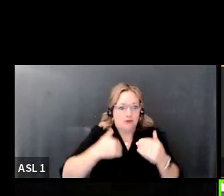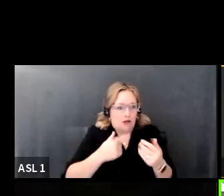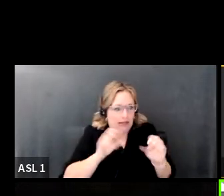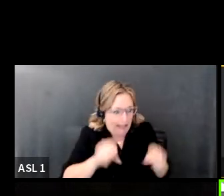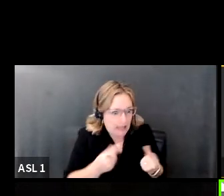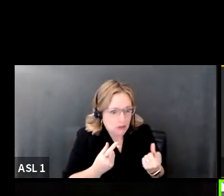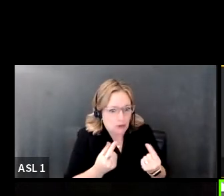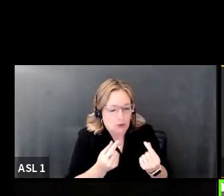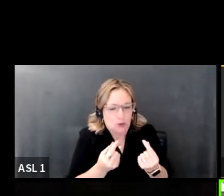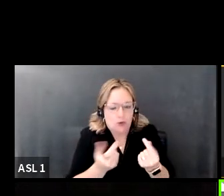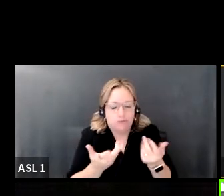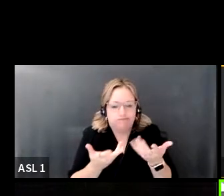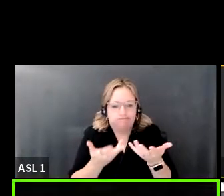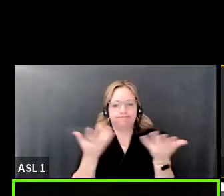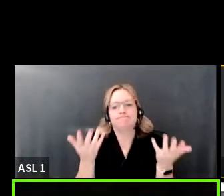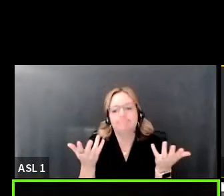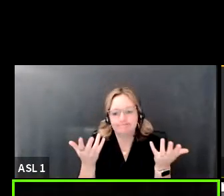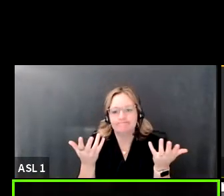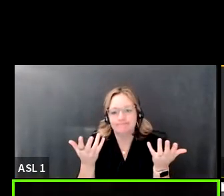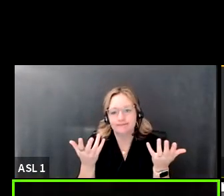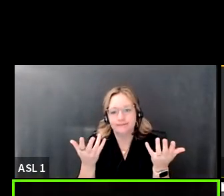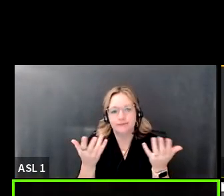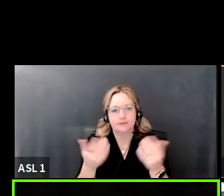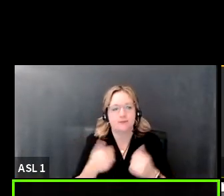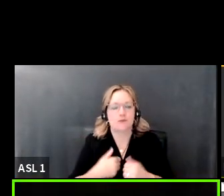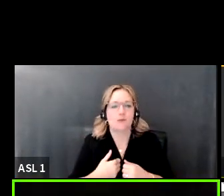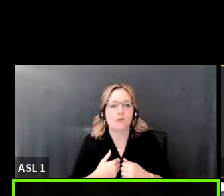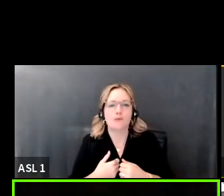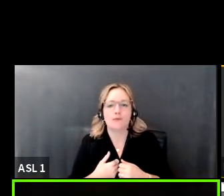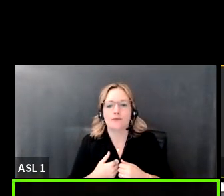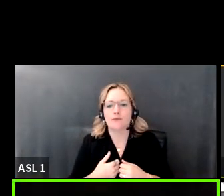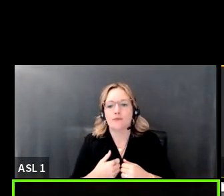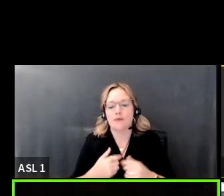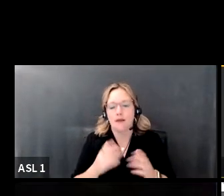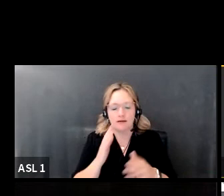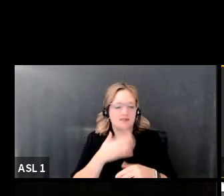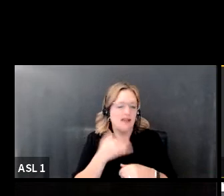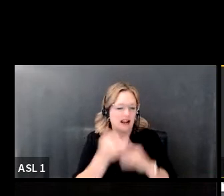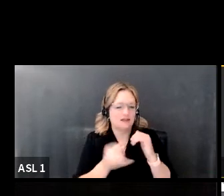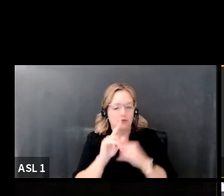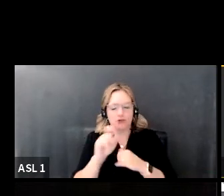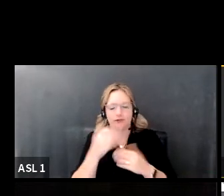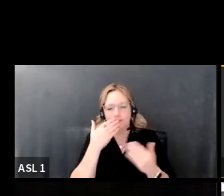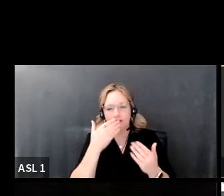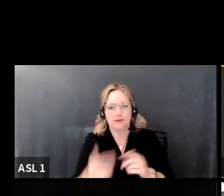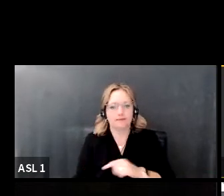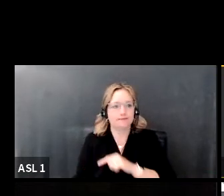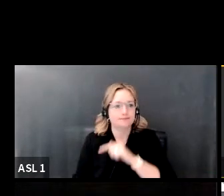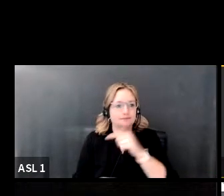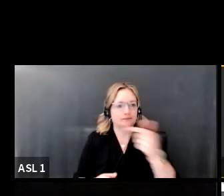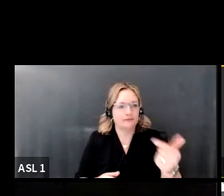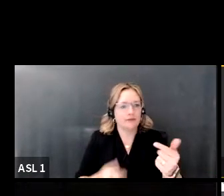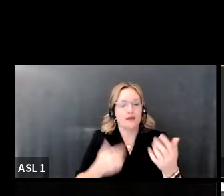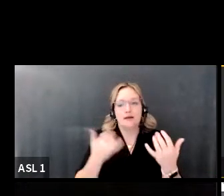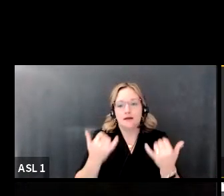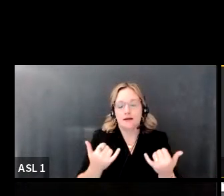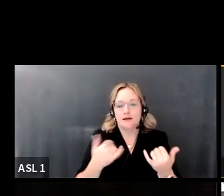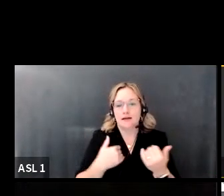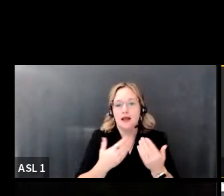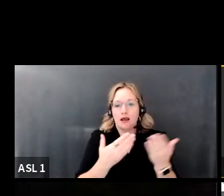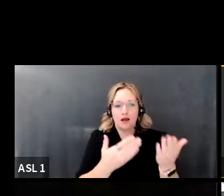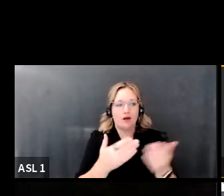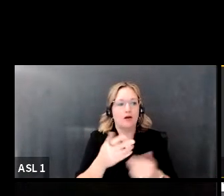thank you very much member nerman uh member king councillor king thank you chair and uh i'd really like to uh thank